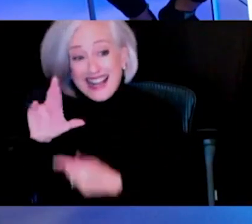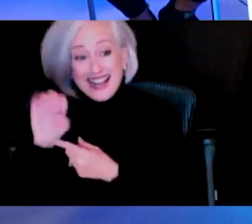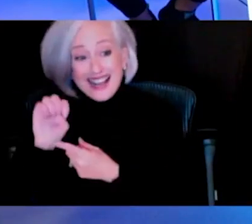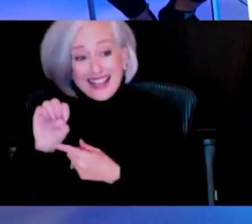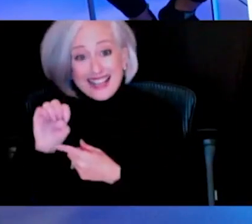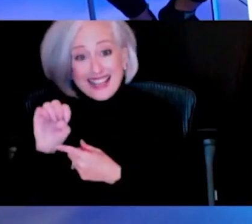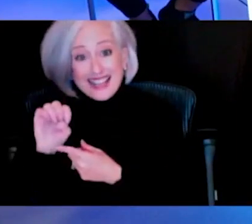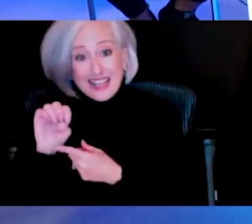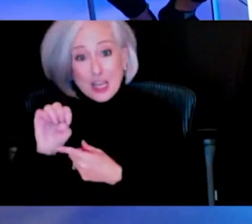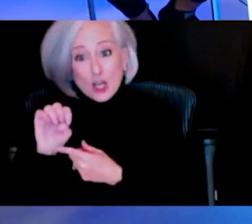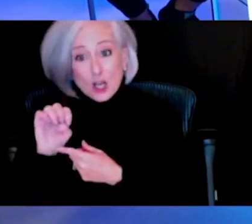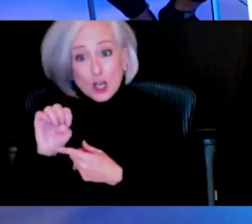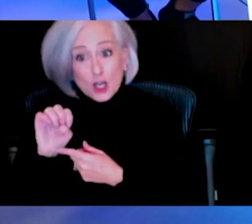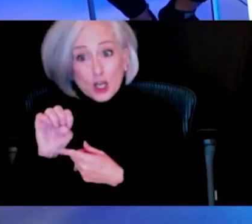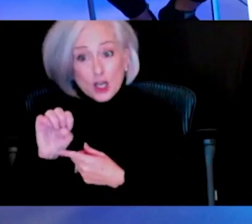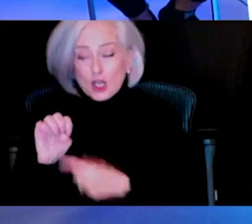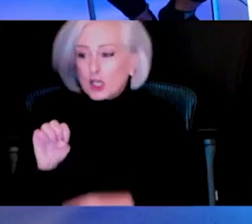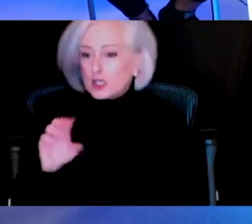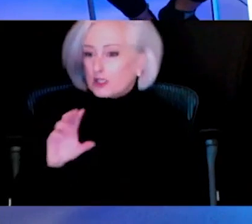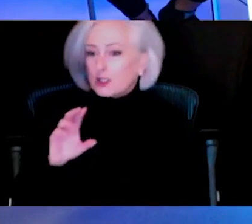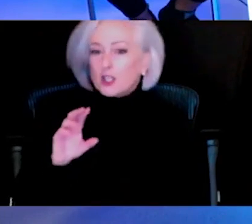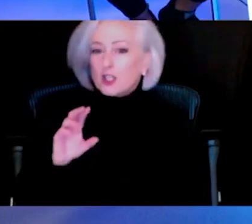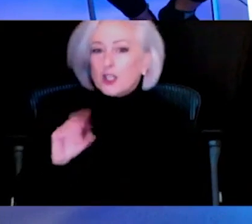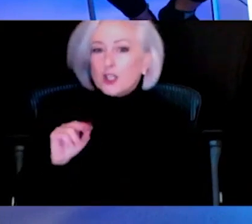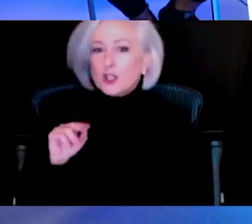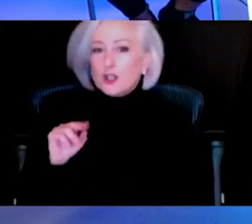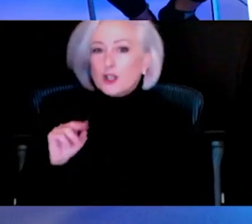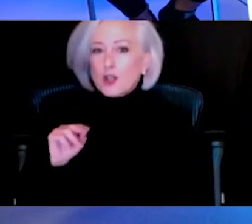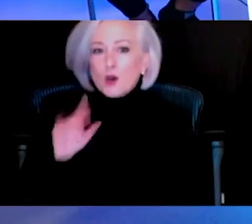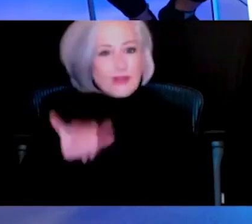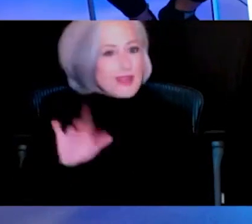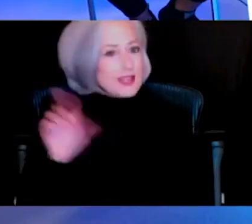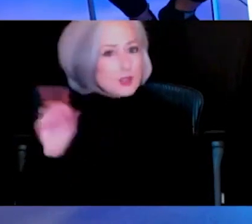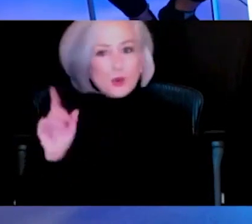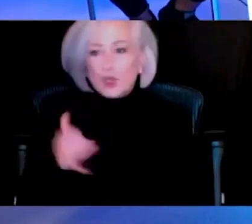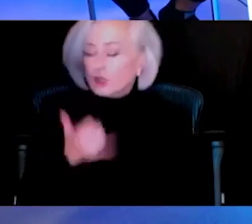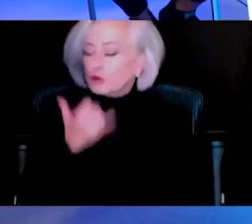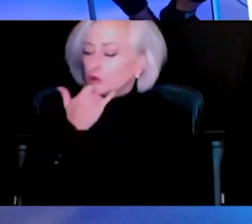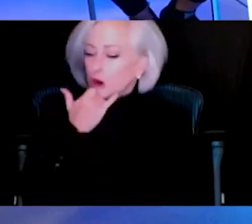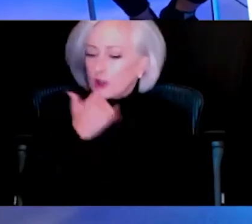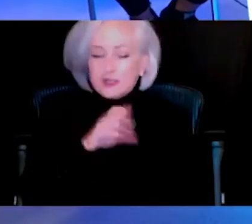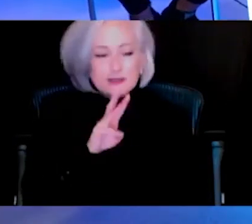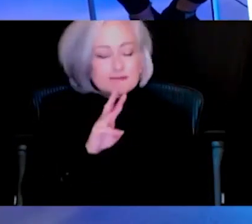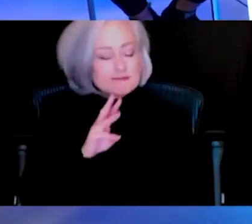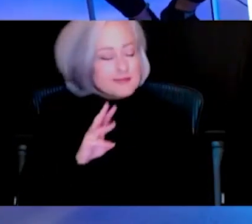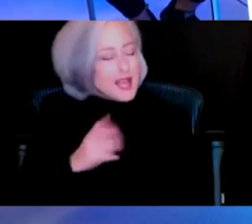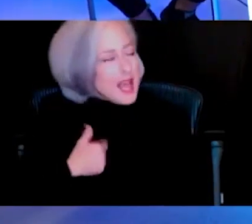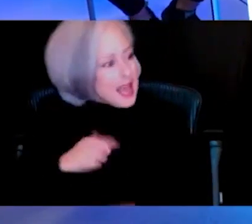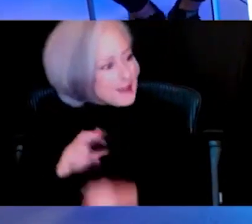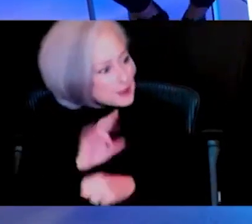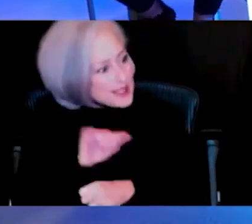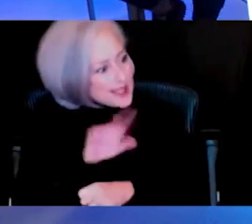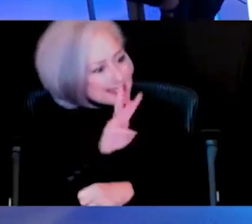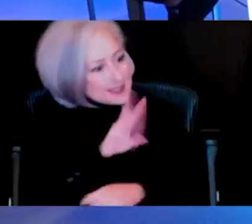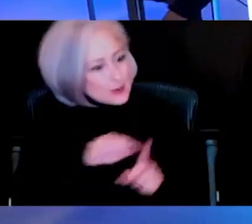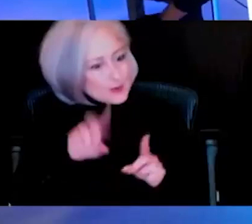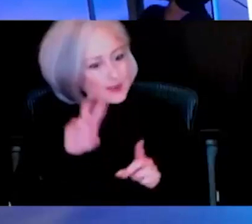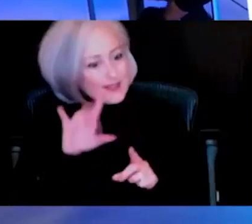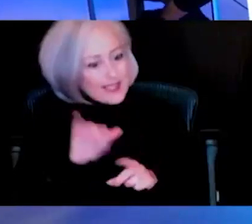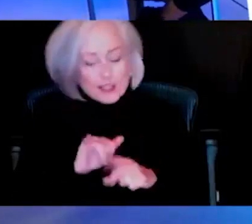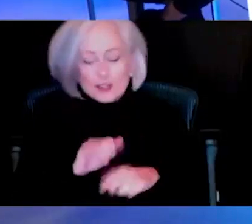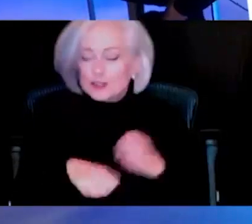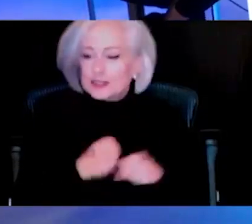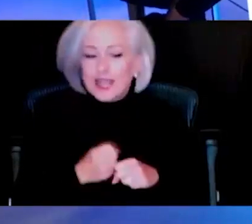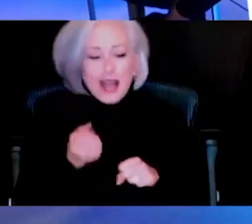I've been using that for 6-7 years. That's where you went wrong. Yeah. So this is what's happened. Okay. Thanks a lot. All right, I'm throwing it out when